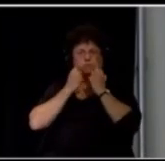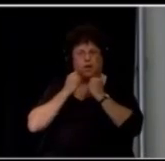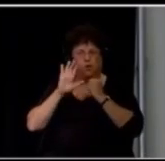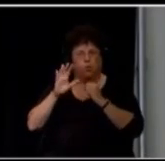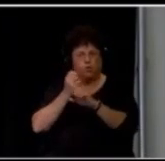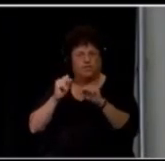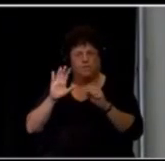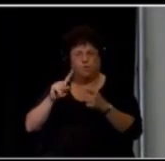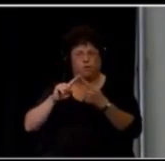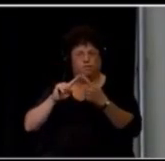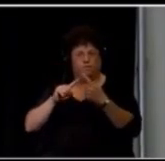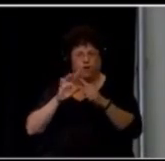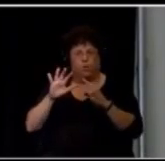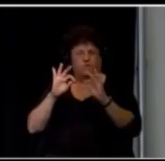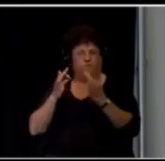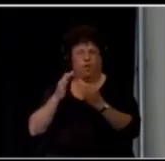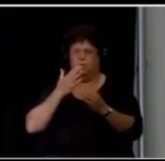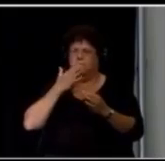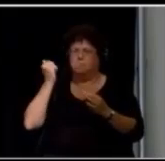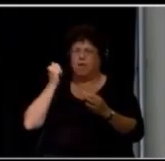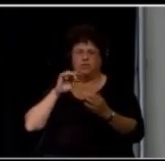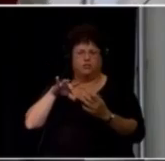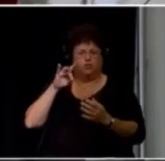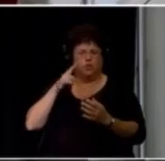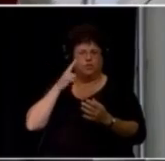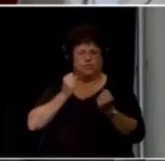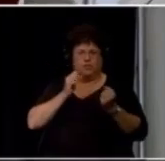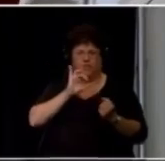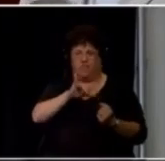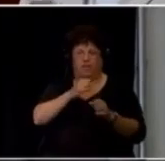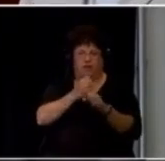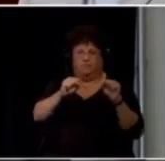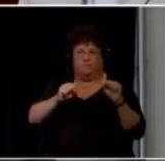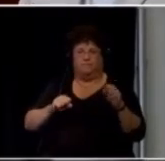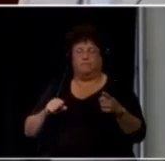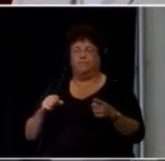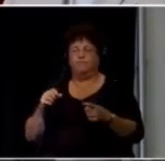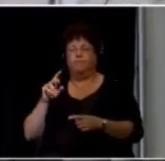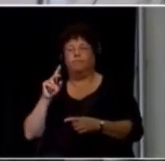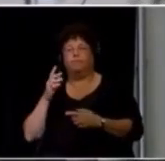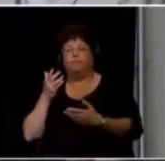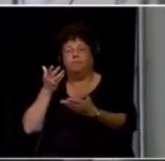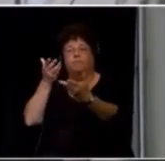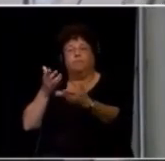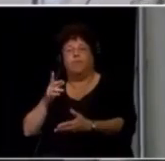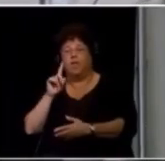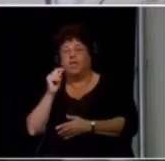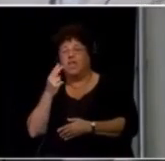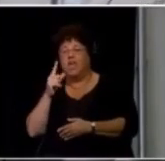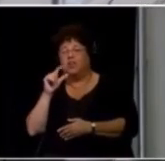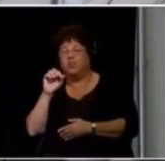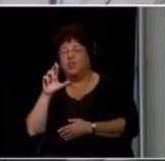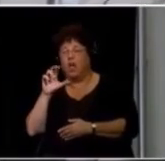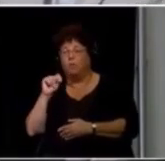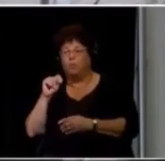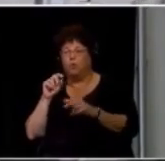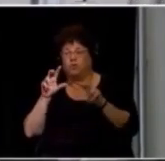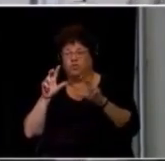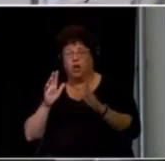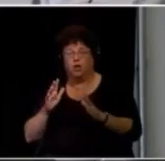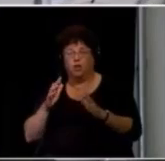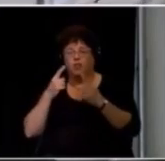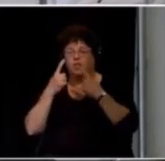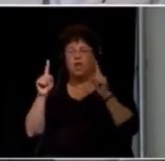and friends, this is the best choice. So. Keith Lamberts, shareholder. On the announcement